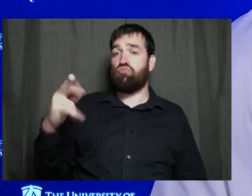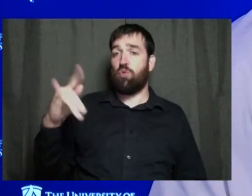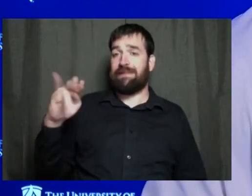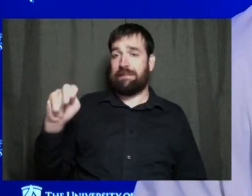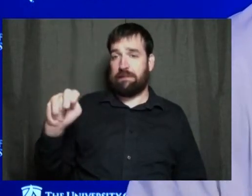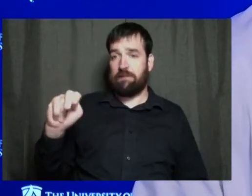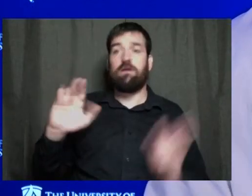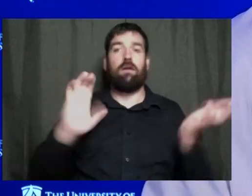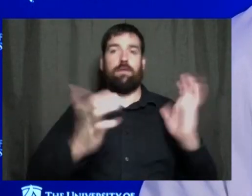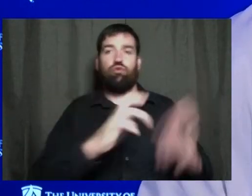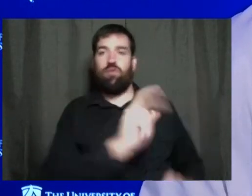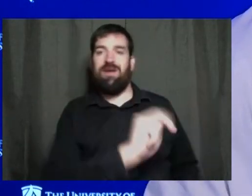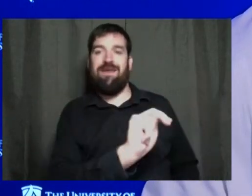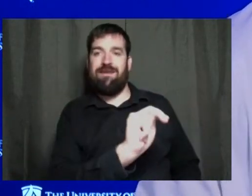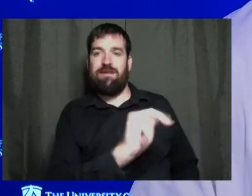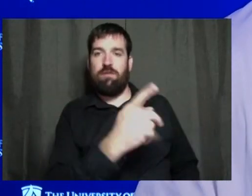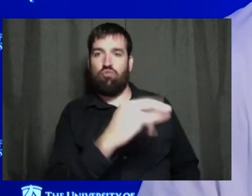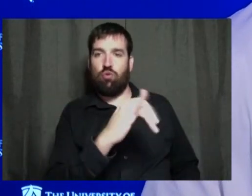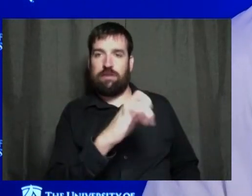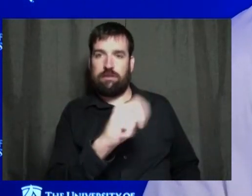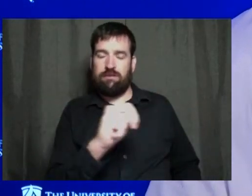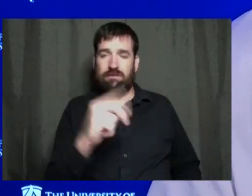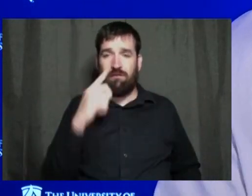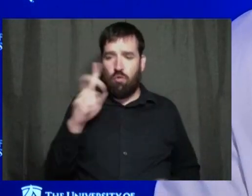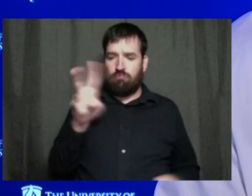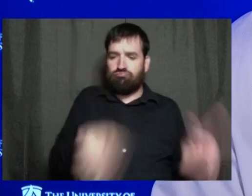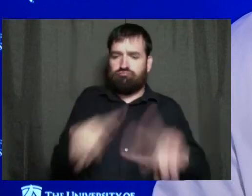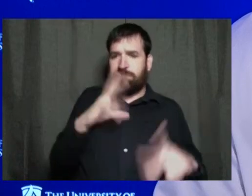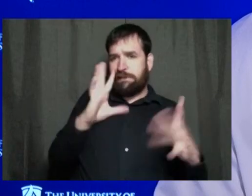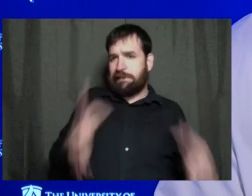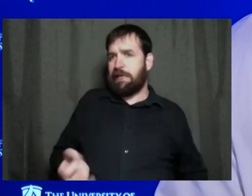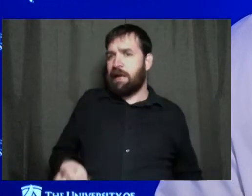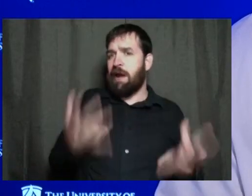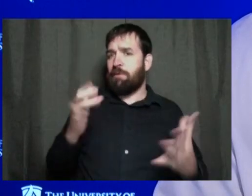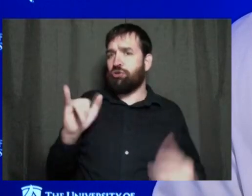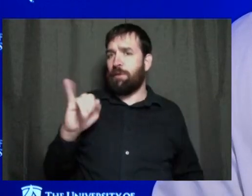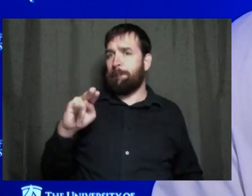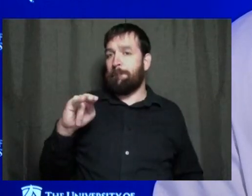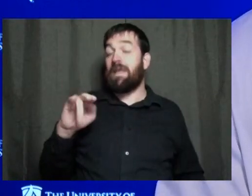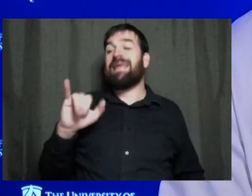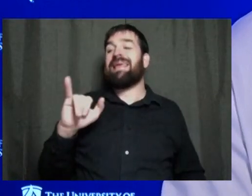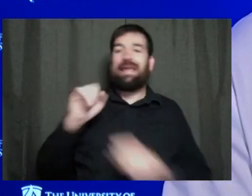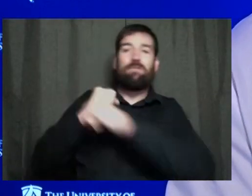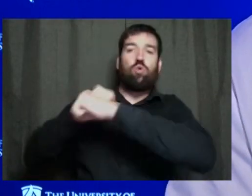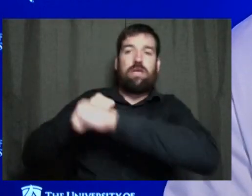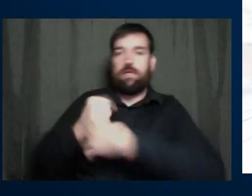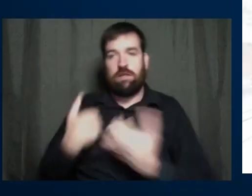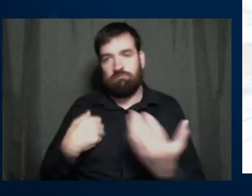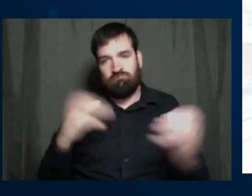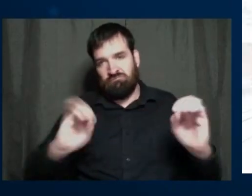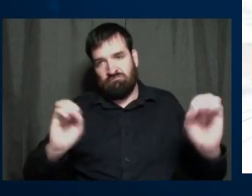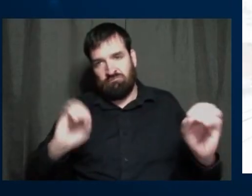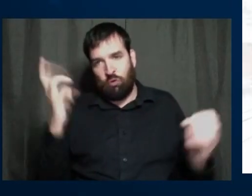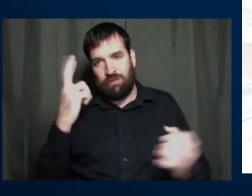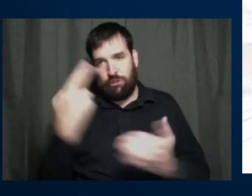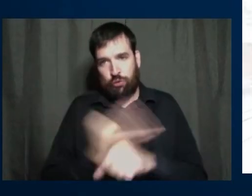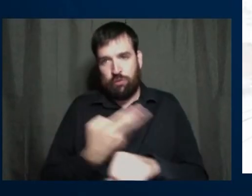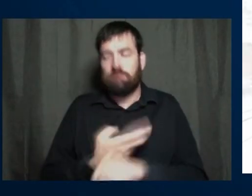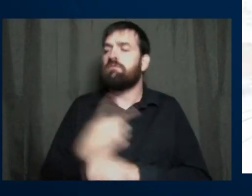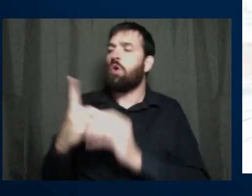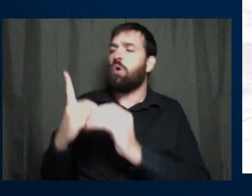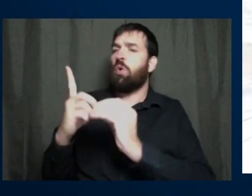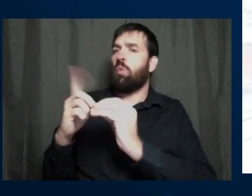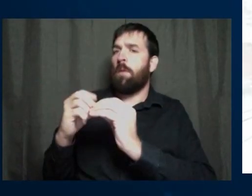clinical value and judging immunity, we don't use those really in any sense of the word. Okay, one last monoclonal